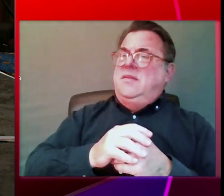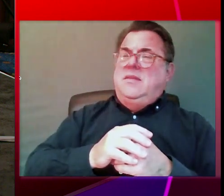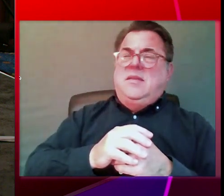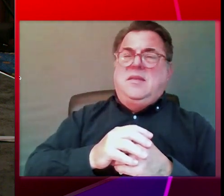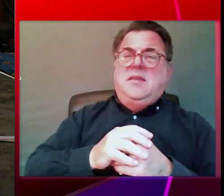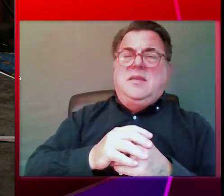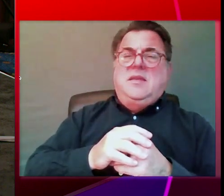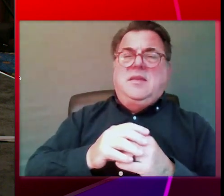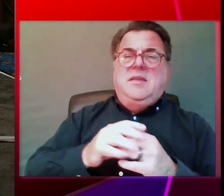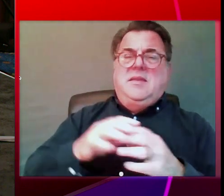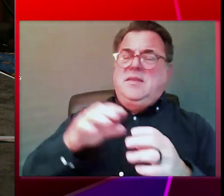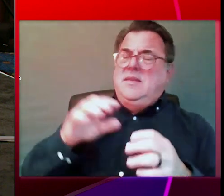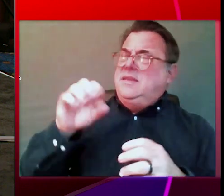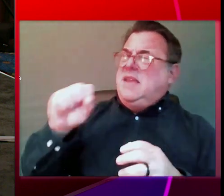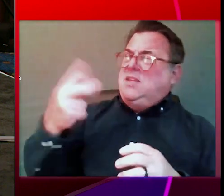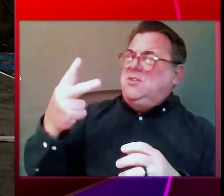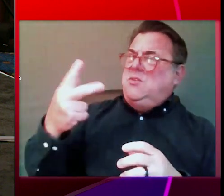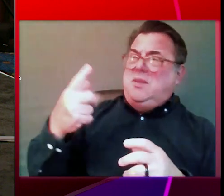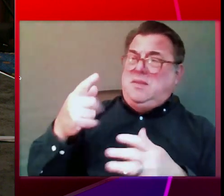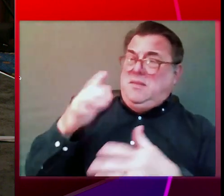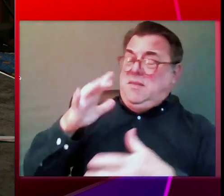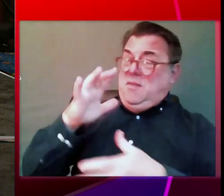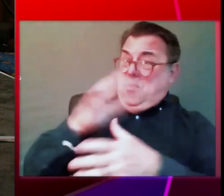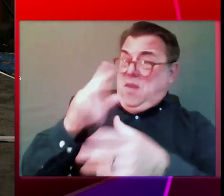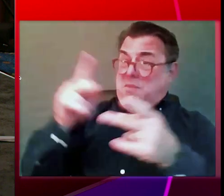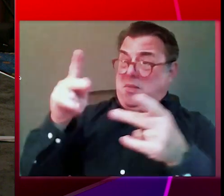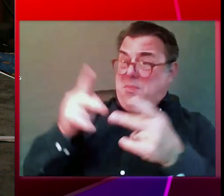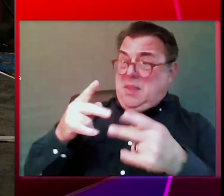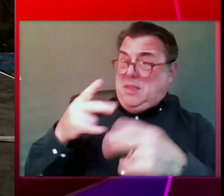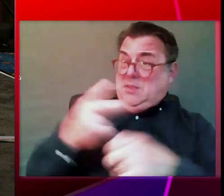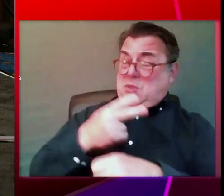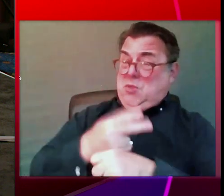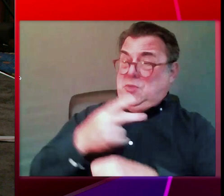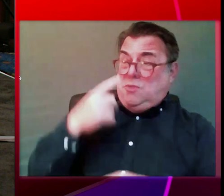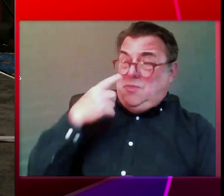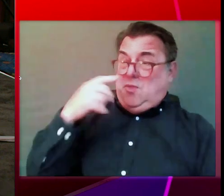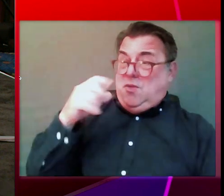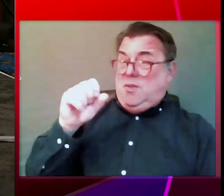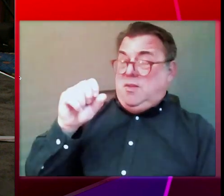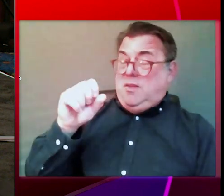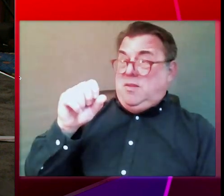S3 one of the primary places that you're using XKS, or does it?